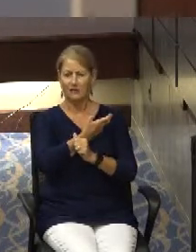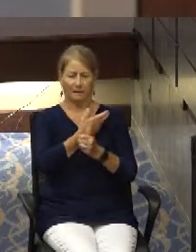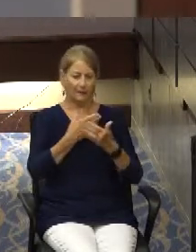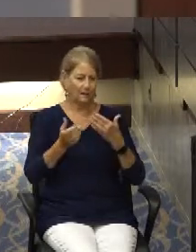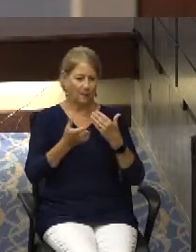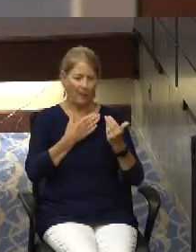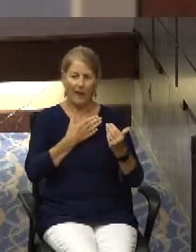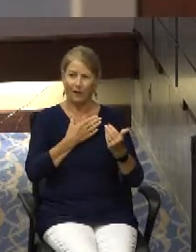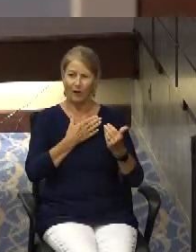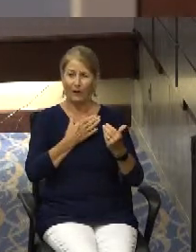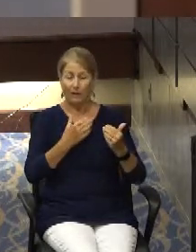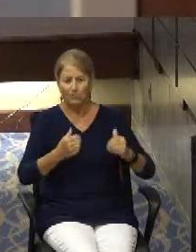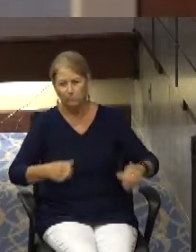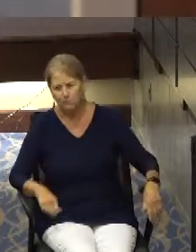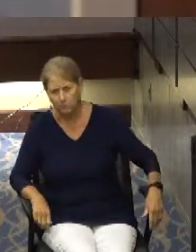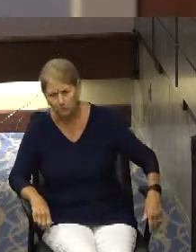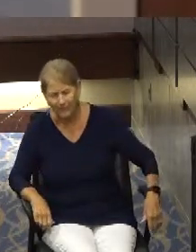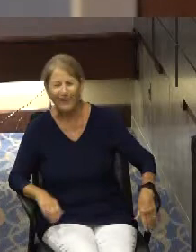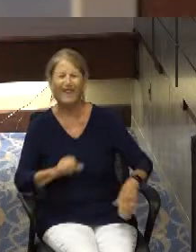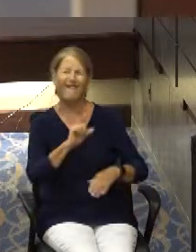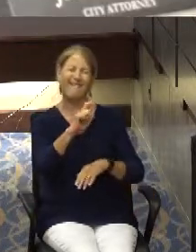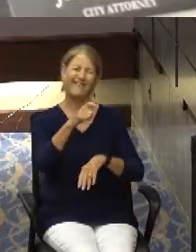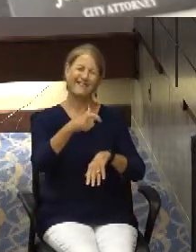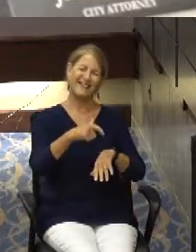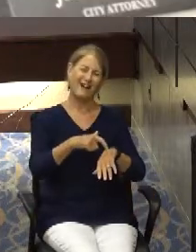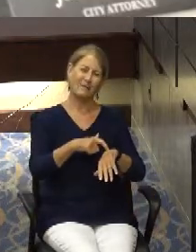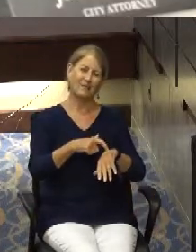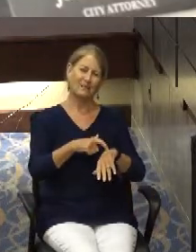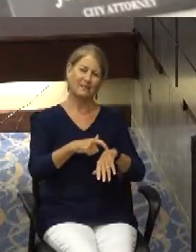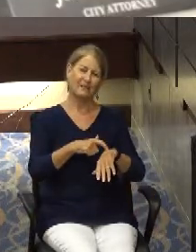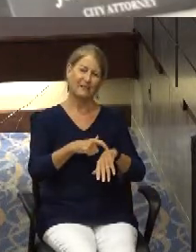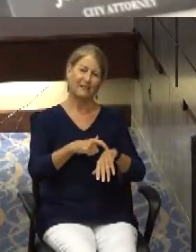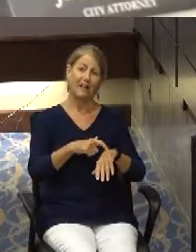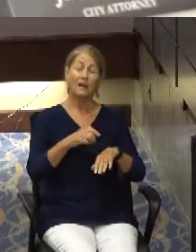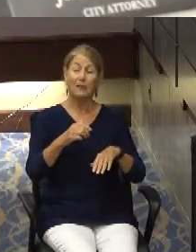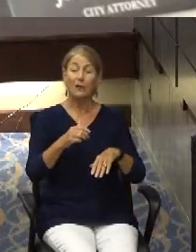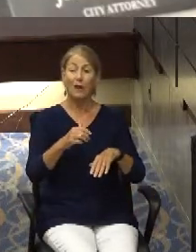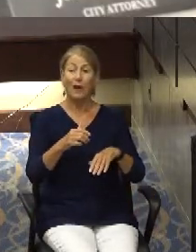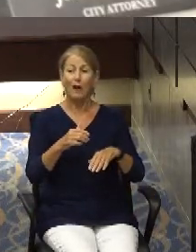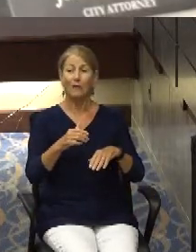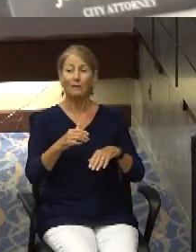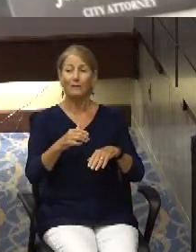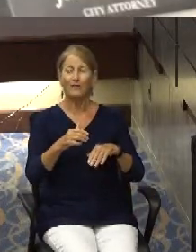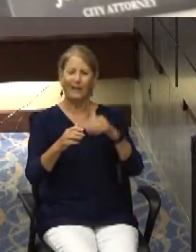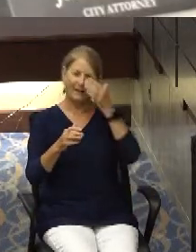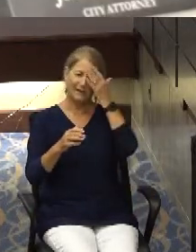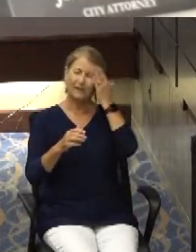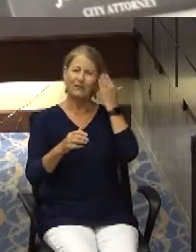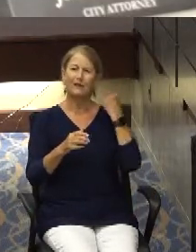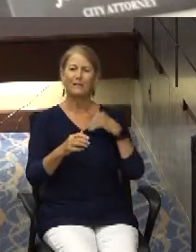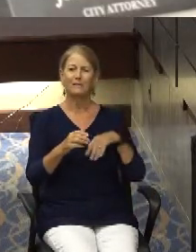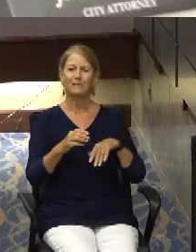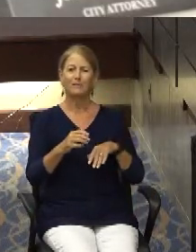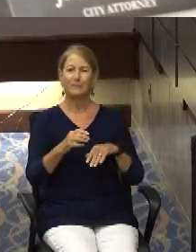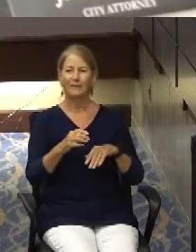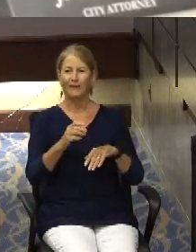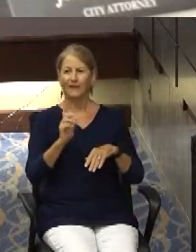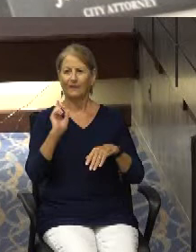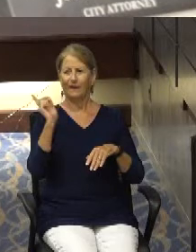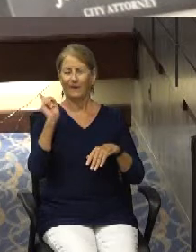the lean-ins and all the times that, council member, that's me, to no one else, just